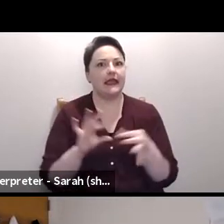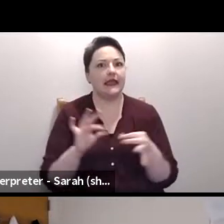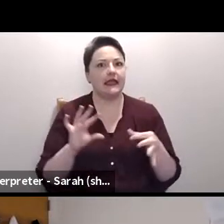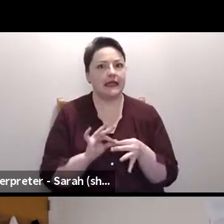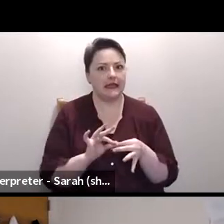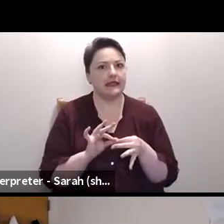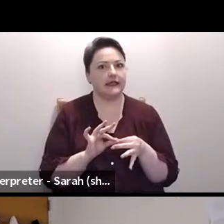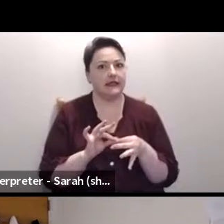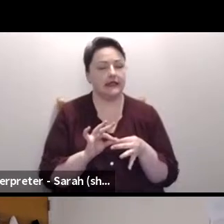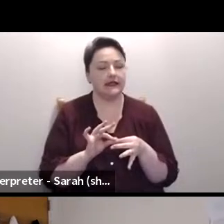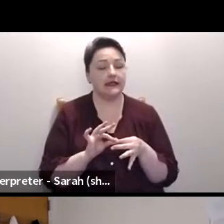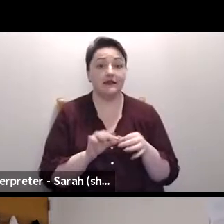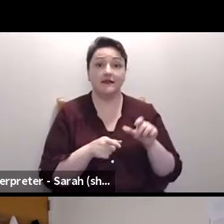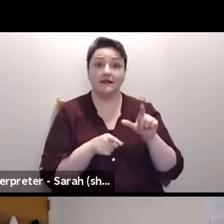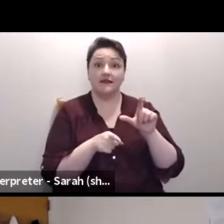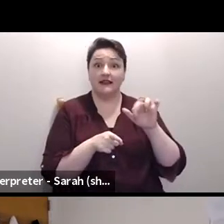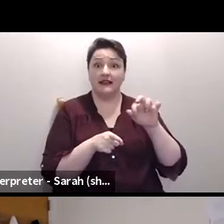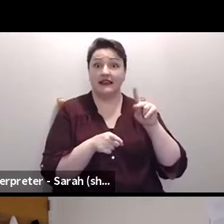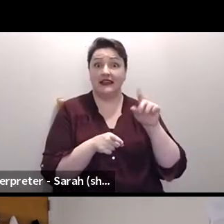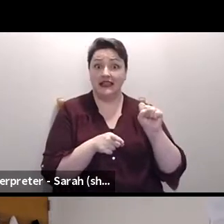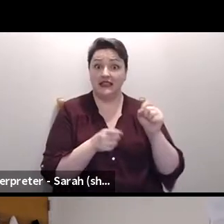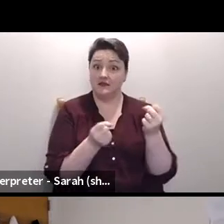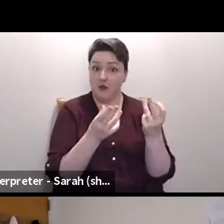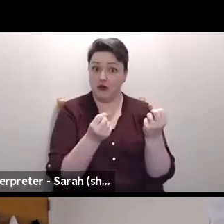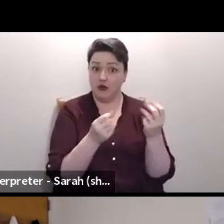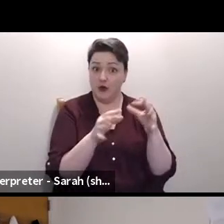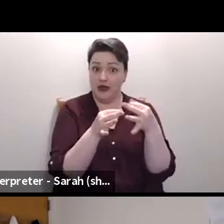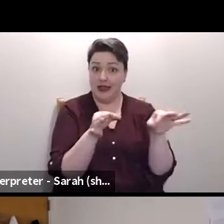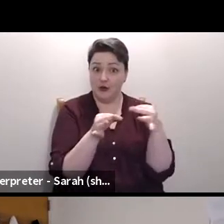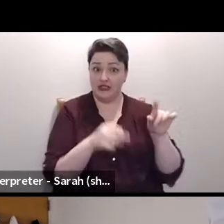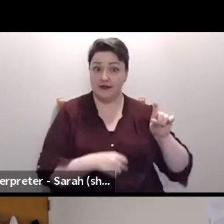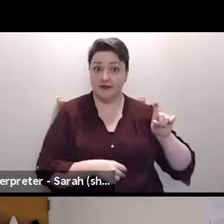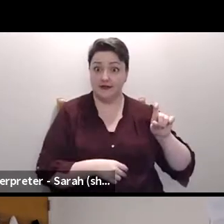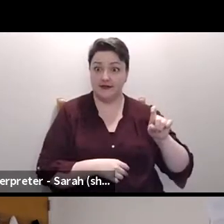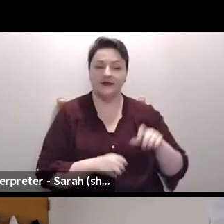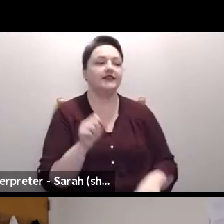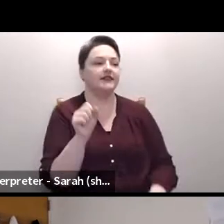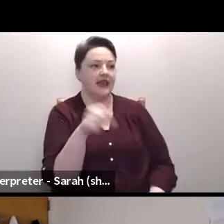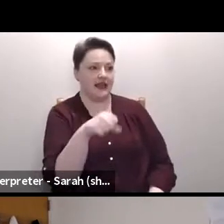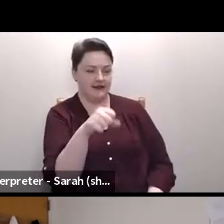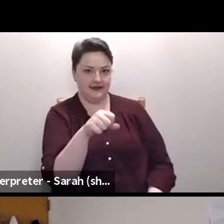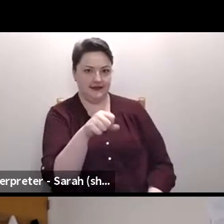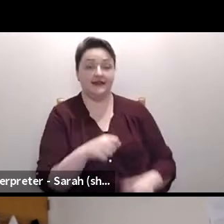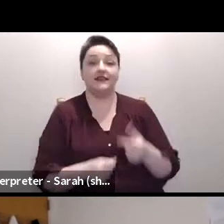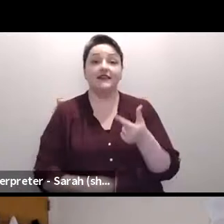links, are they in multiple languages? Yes. So